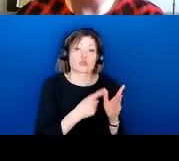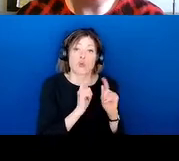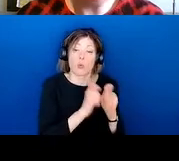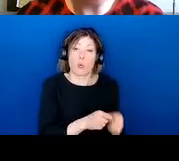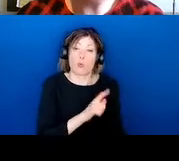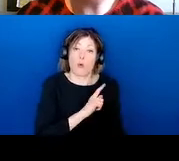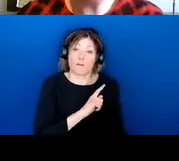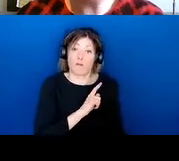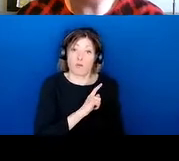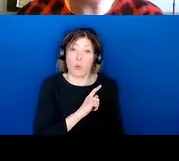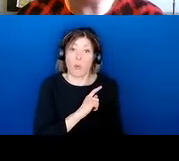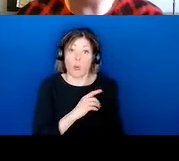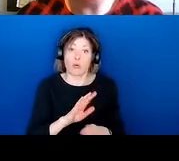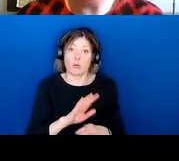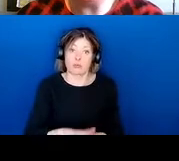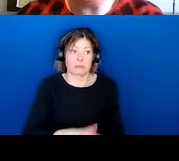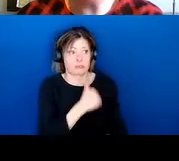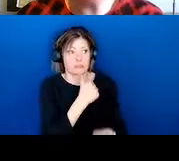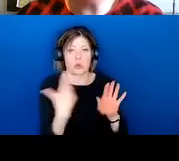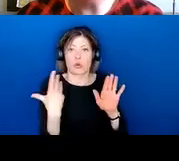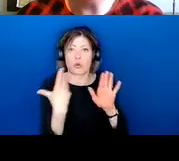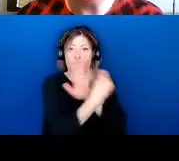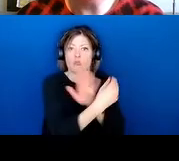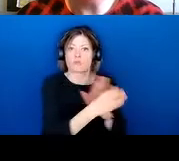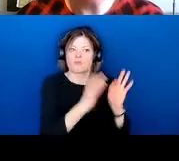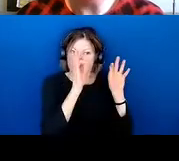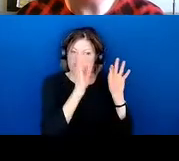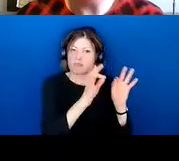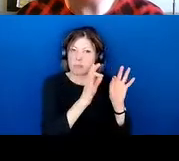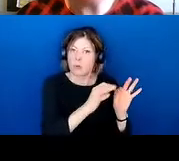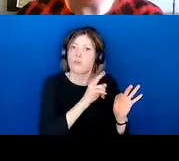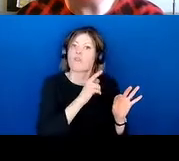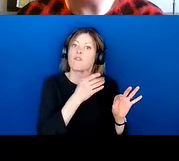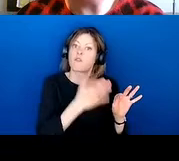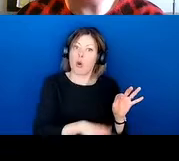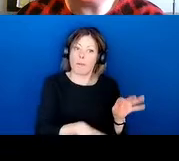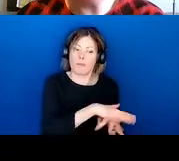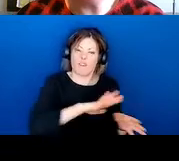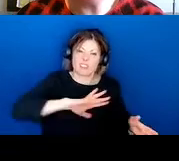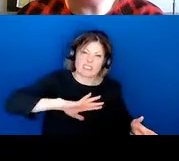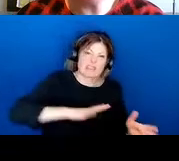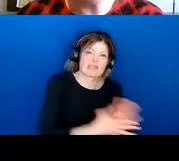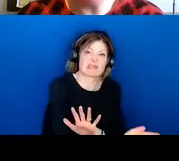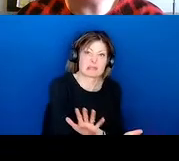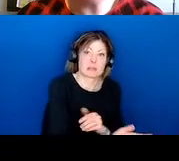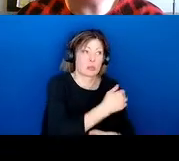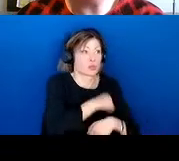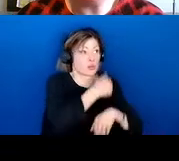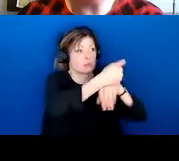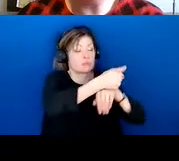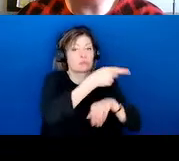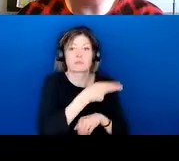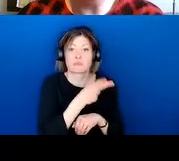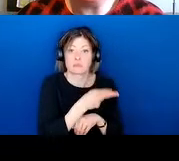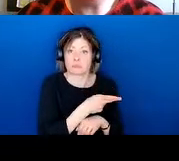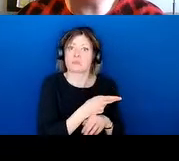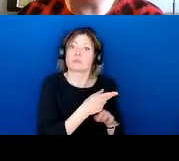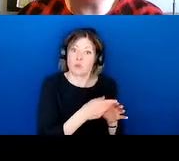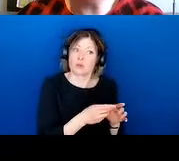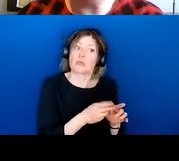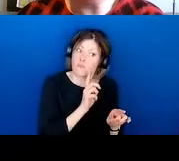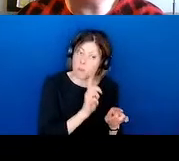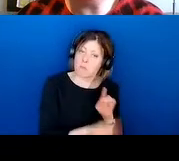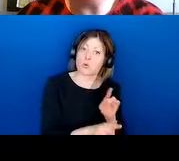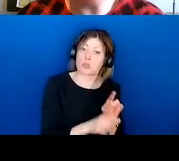restoration from a state of extreme neglect of a most important 18th century landscape park and